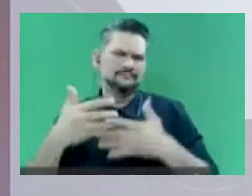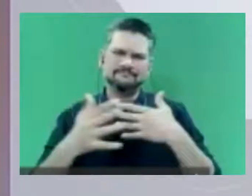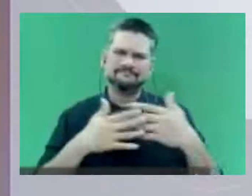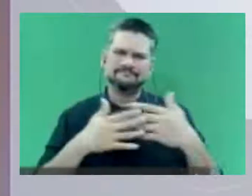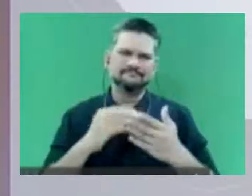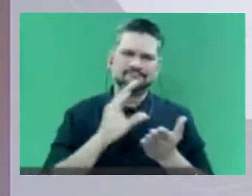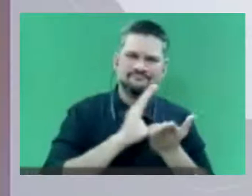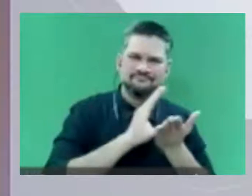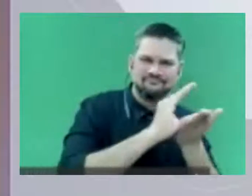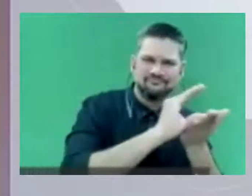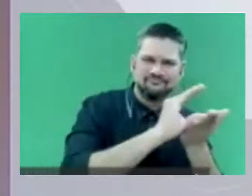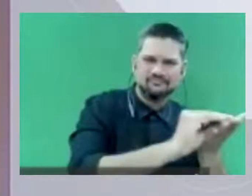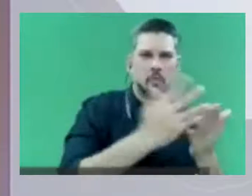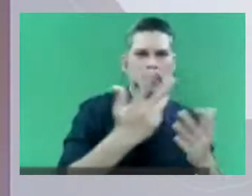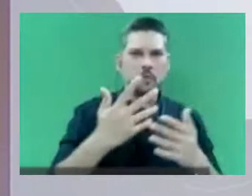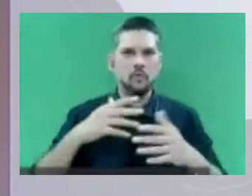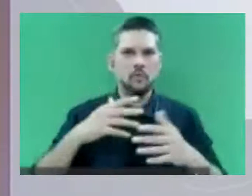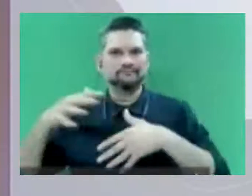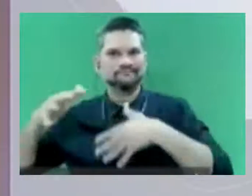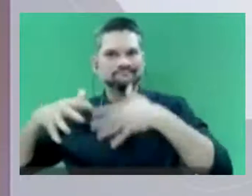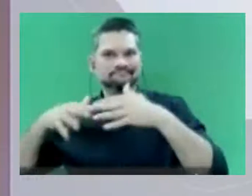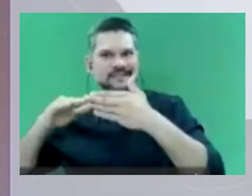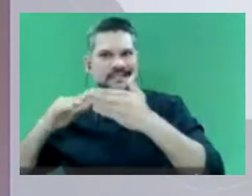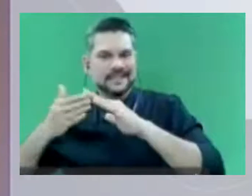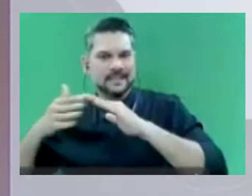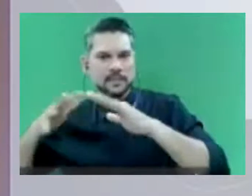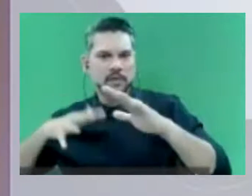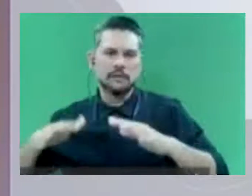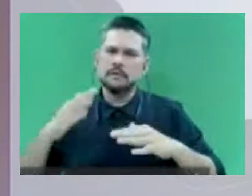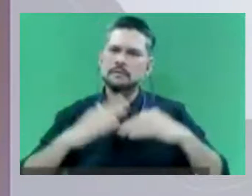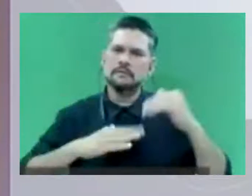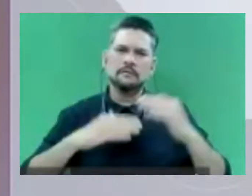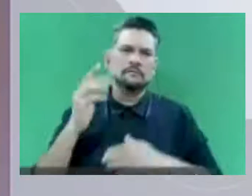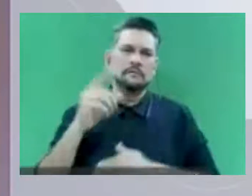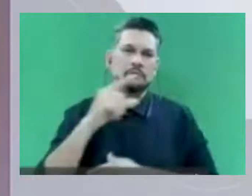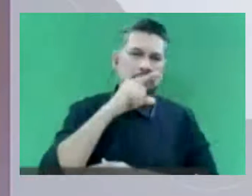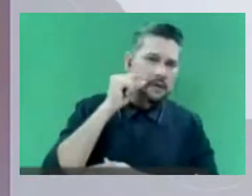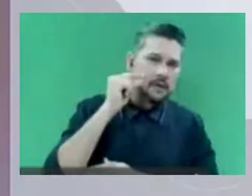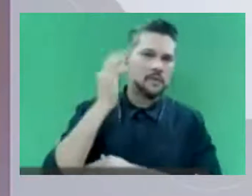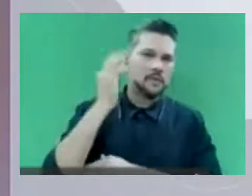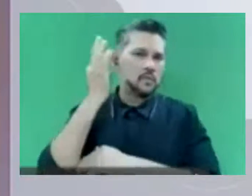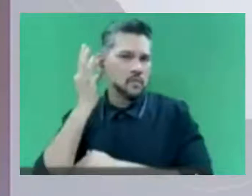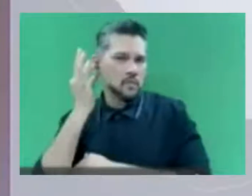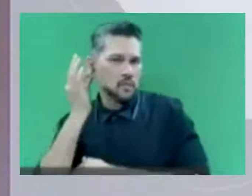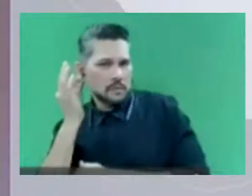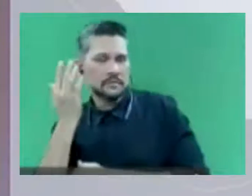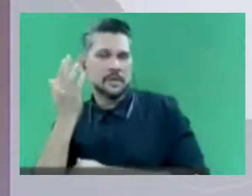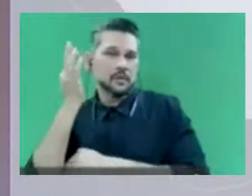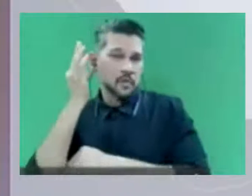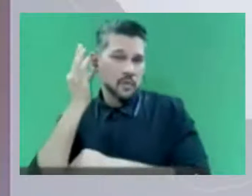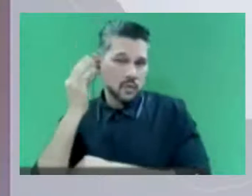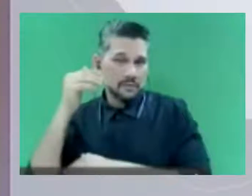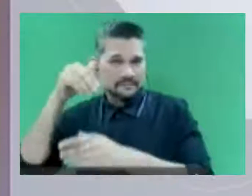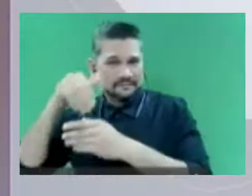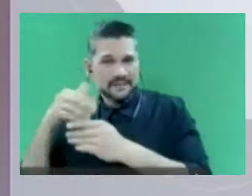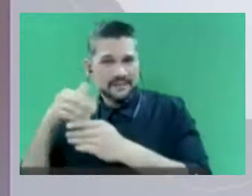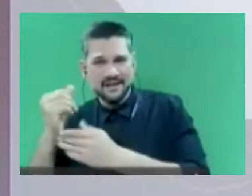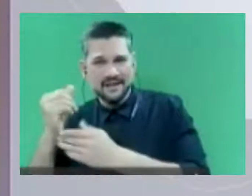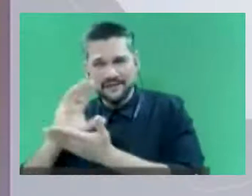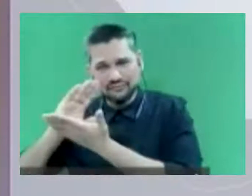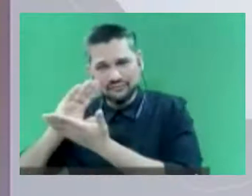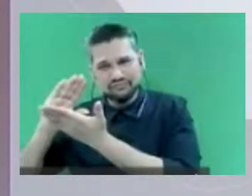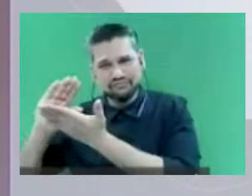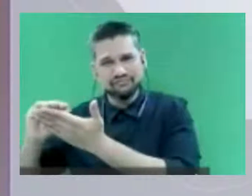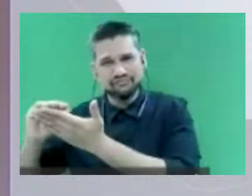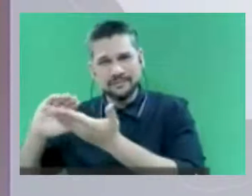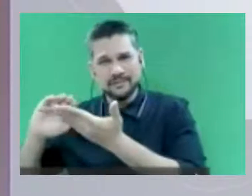marginalized communities, and also women with disabilities, and also women that are facing a lot of challenges in remote communities should be